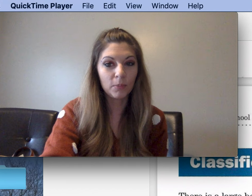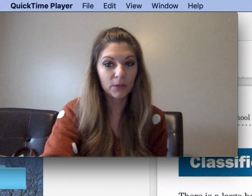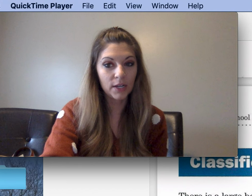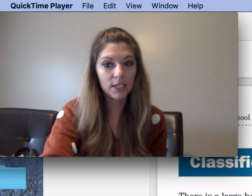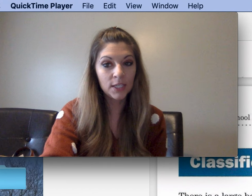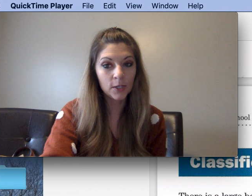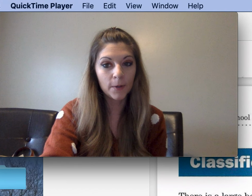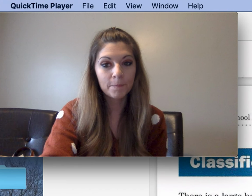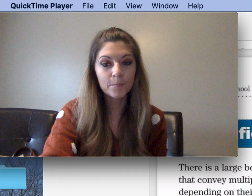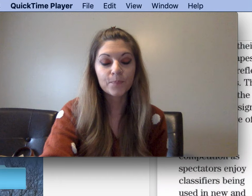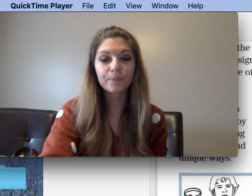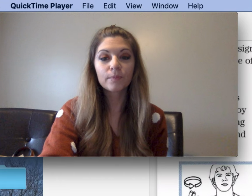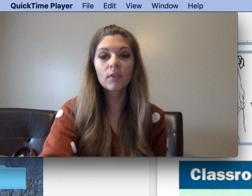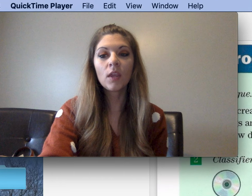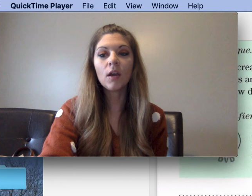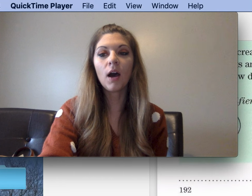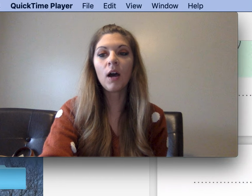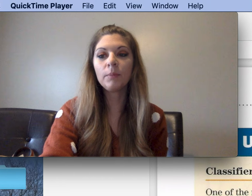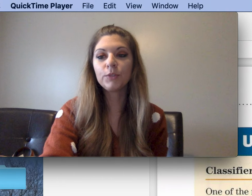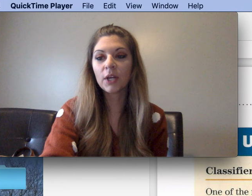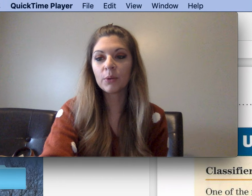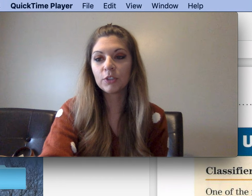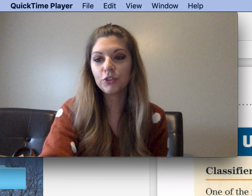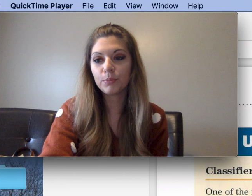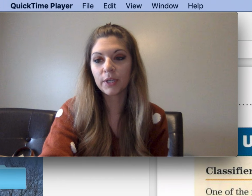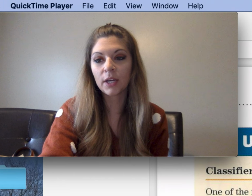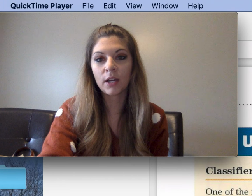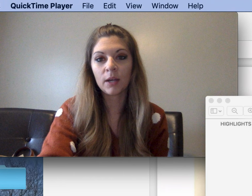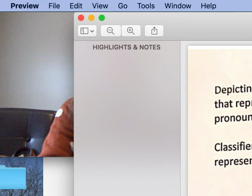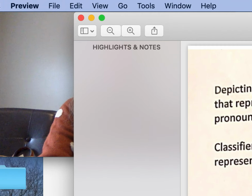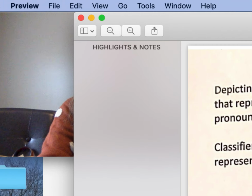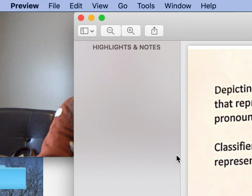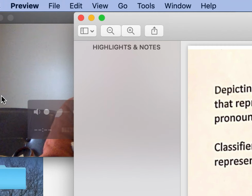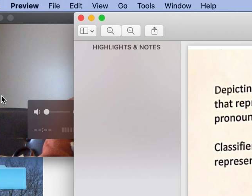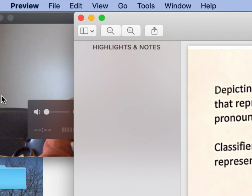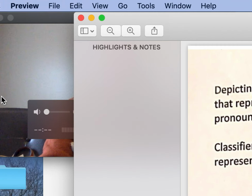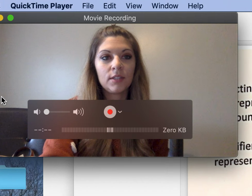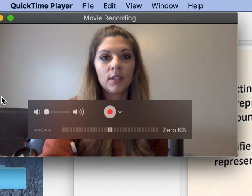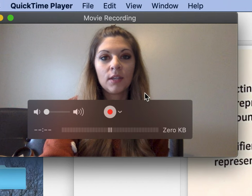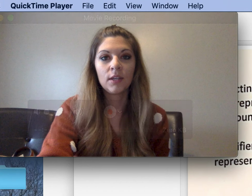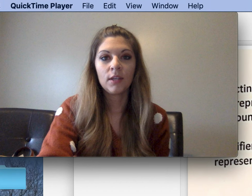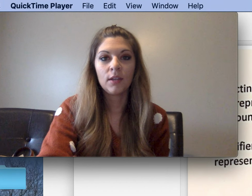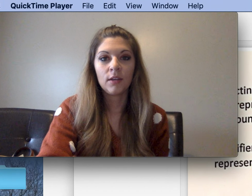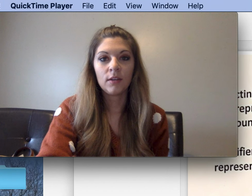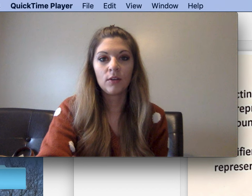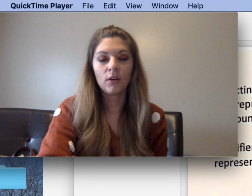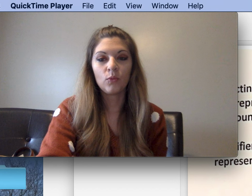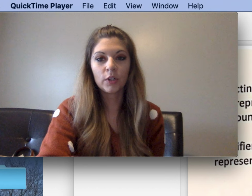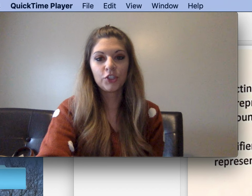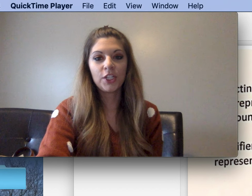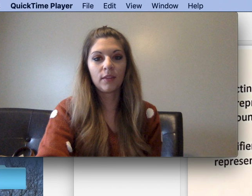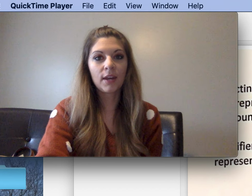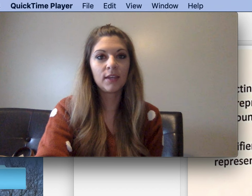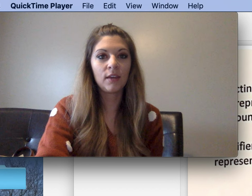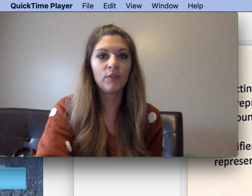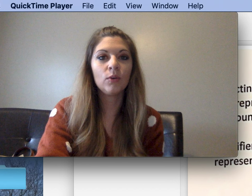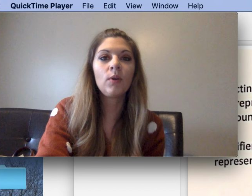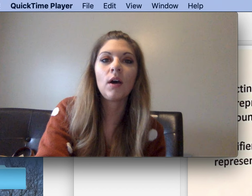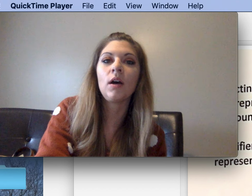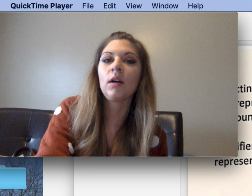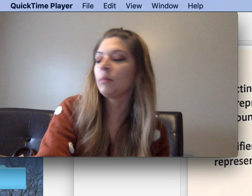little bit right here. So now I want you to bring up this worksheet that I